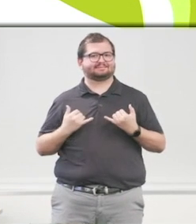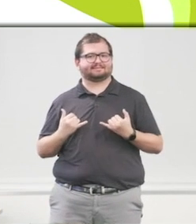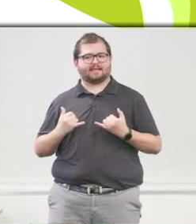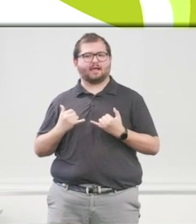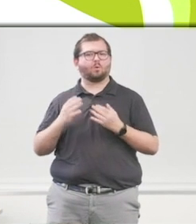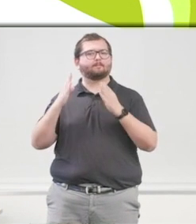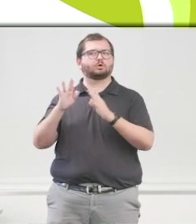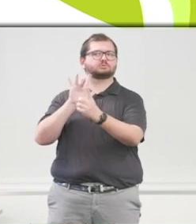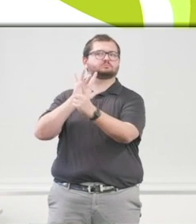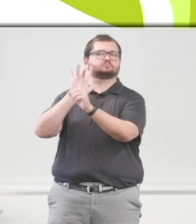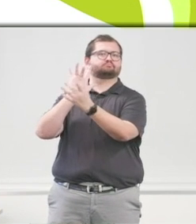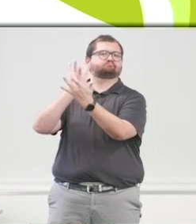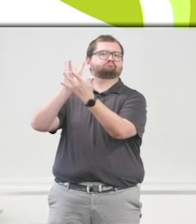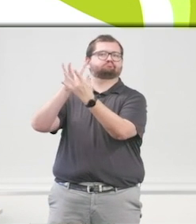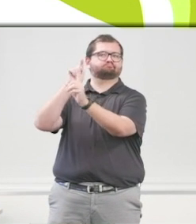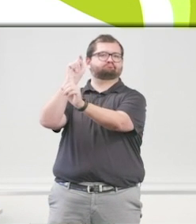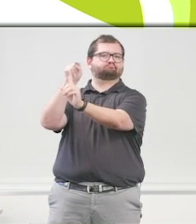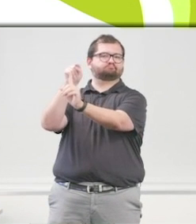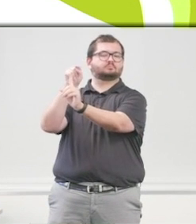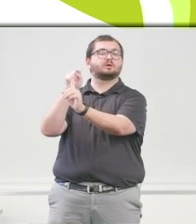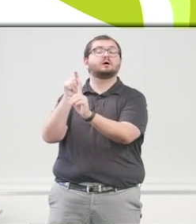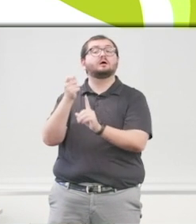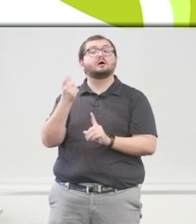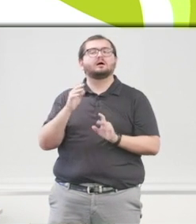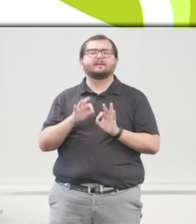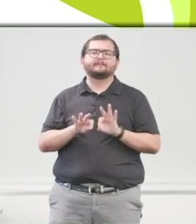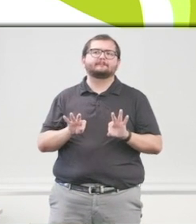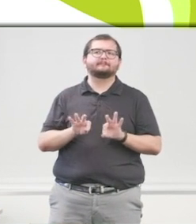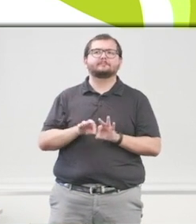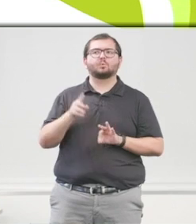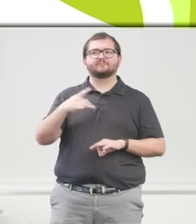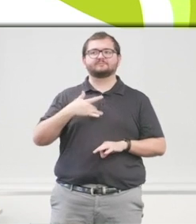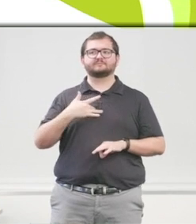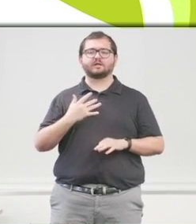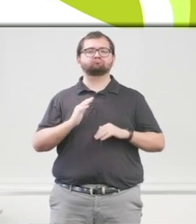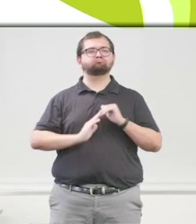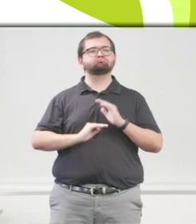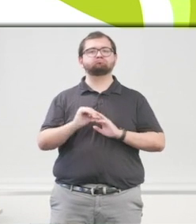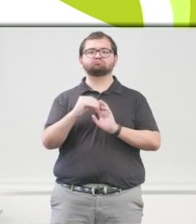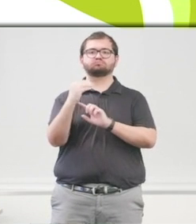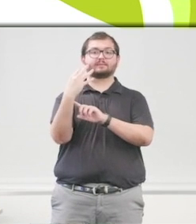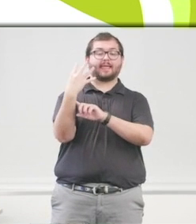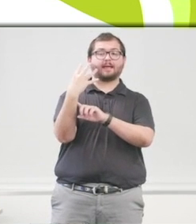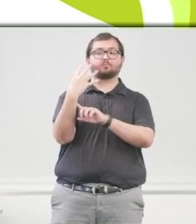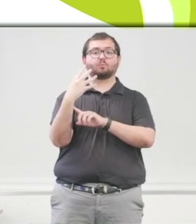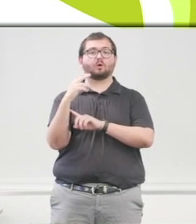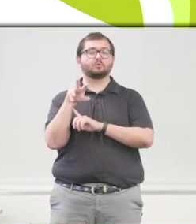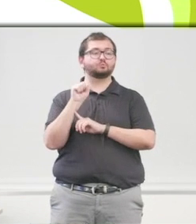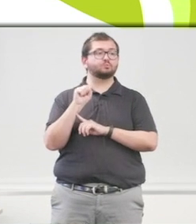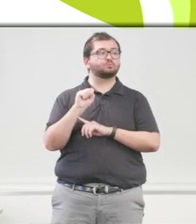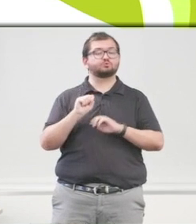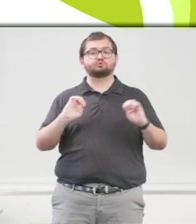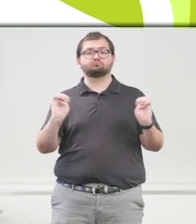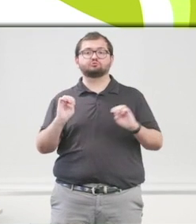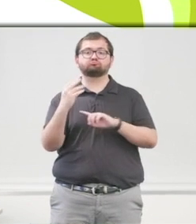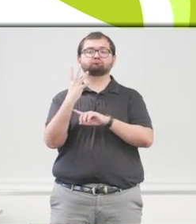of contact. Make sure that they're comfortable speaking on camera, that they are comfortable in emergency situations and